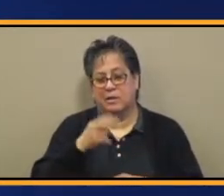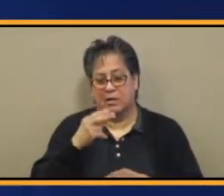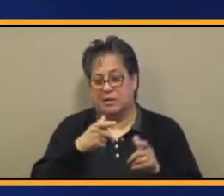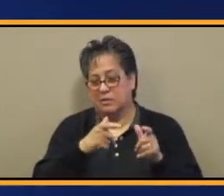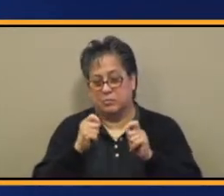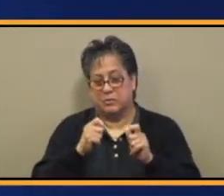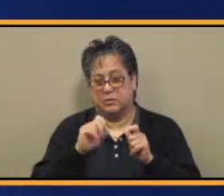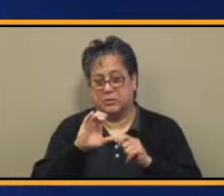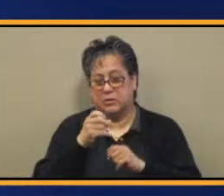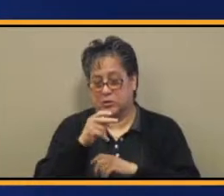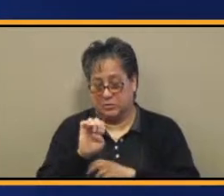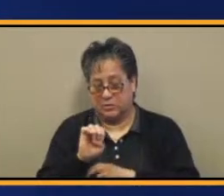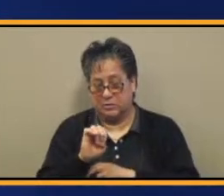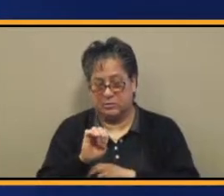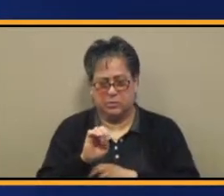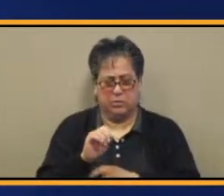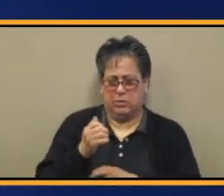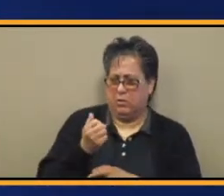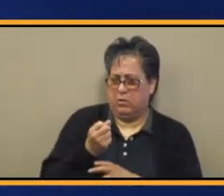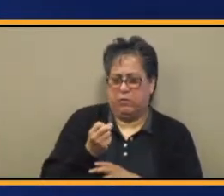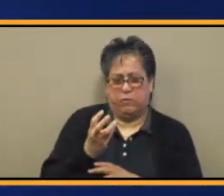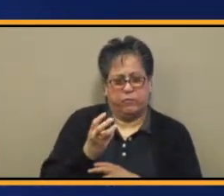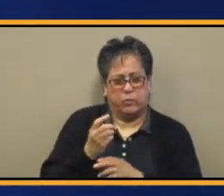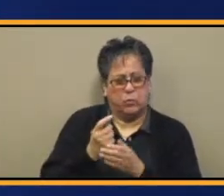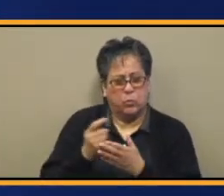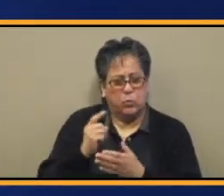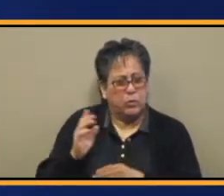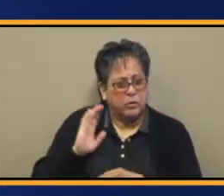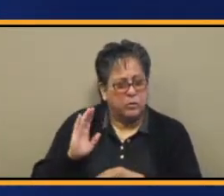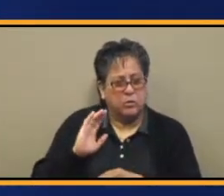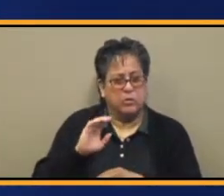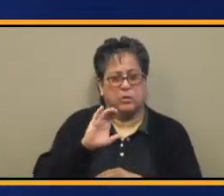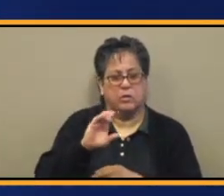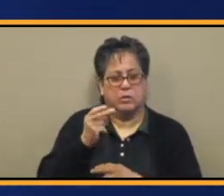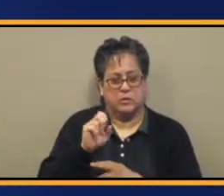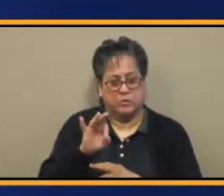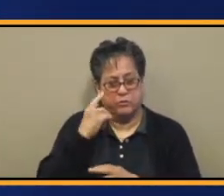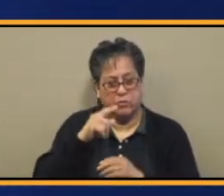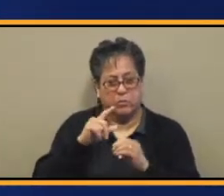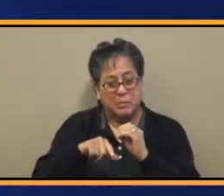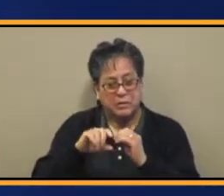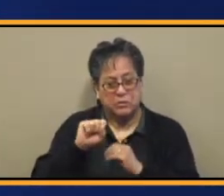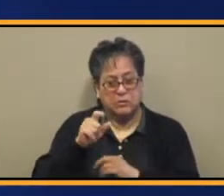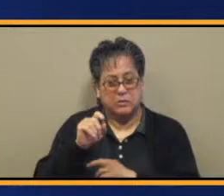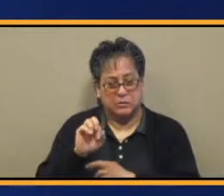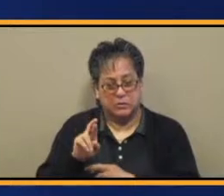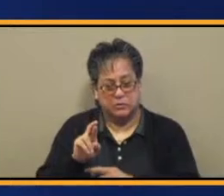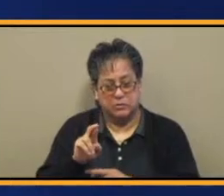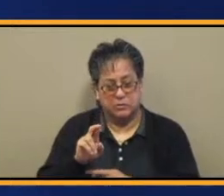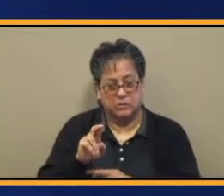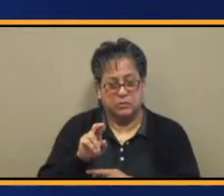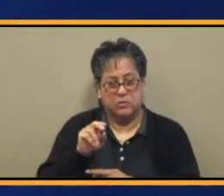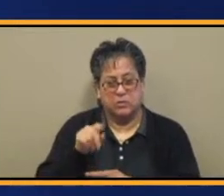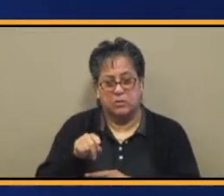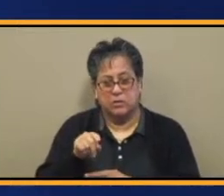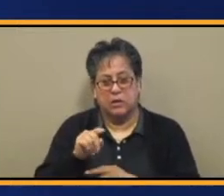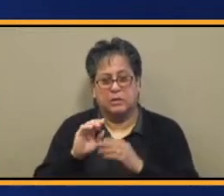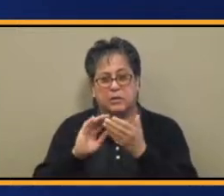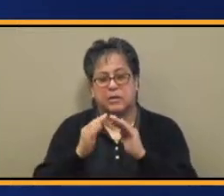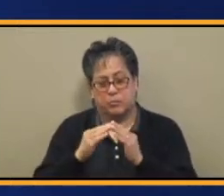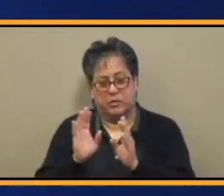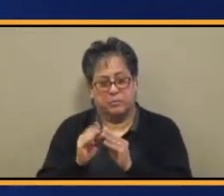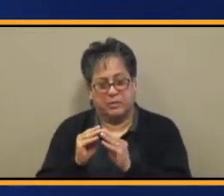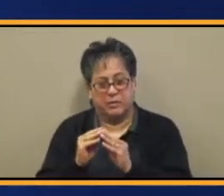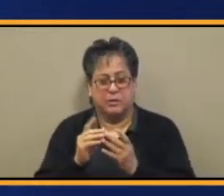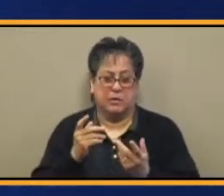chases. A couple weeks ago, I had the chief for the El Paso sector, Chief Good, at one of my community meetings, and I